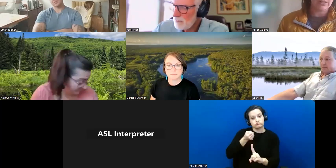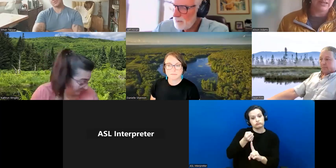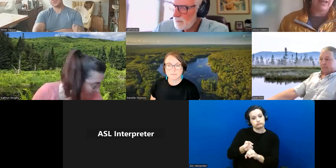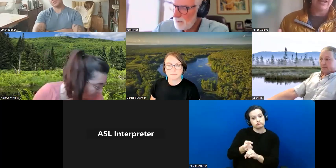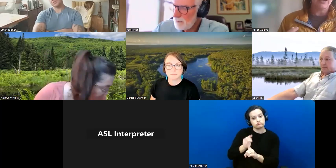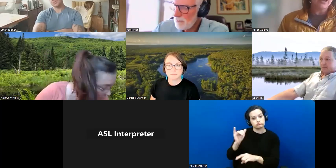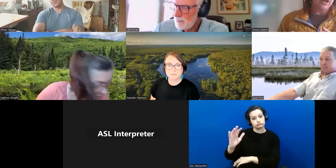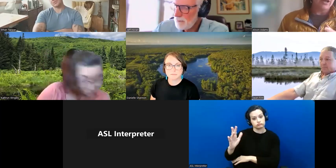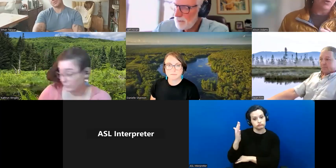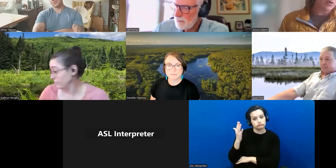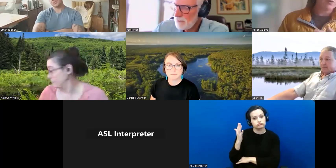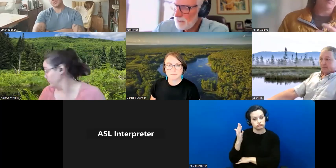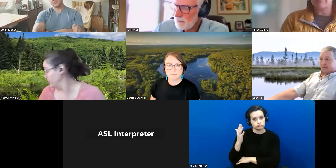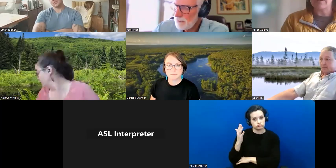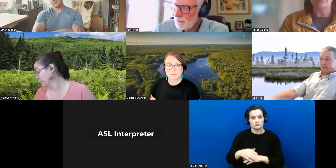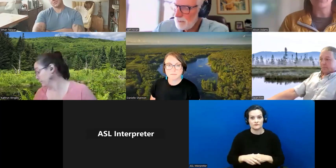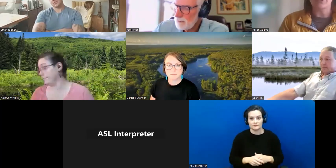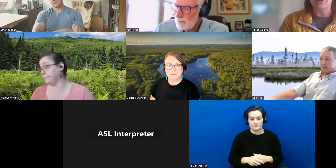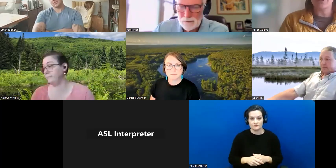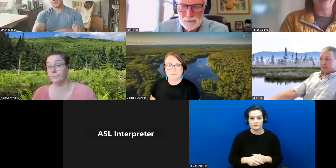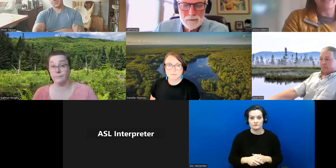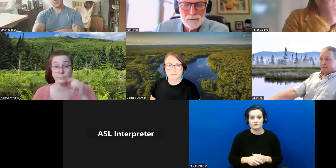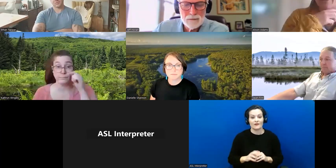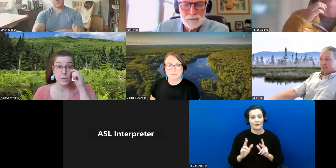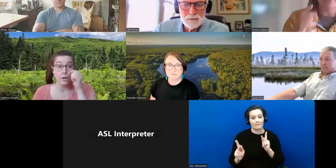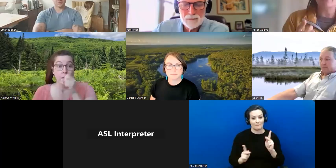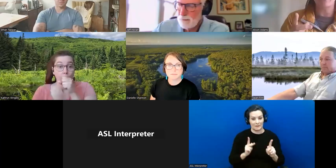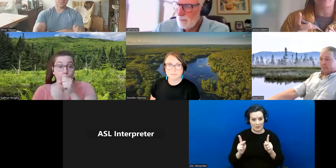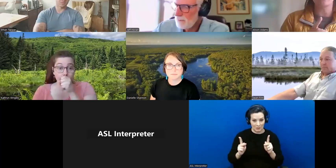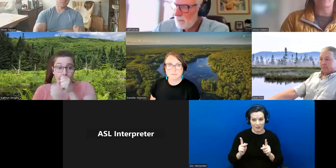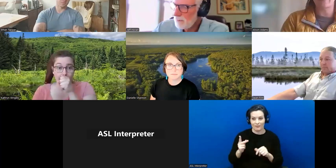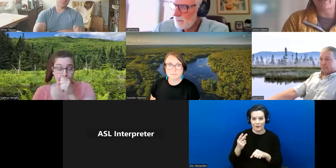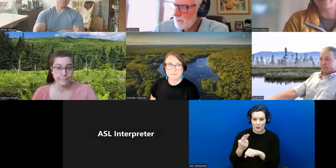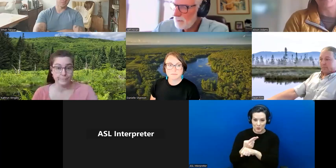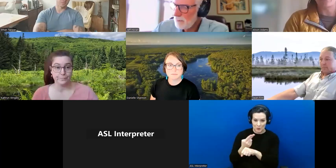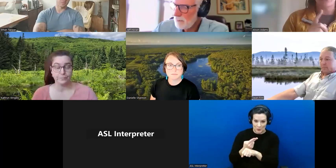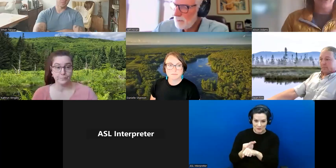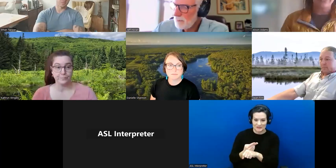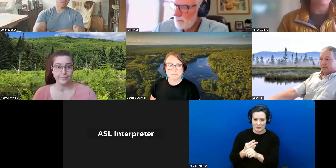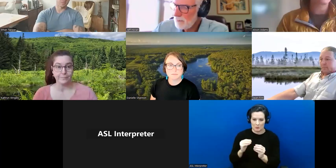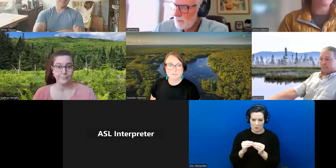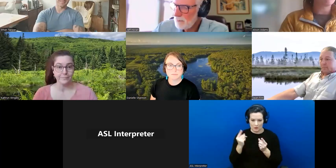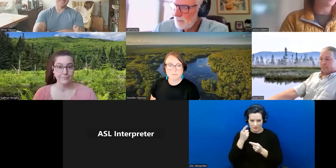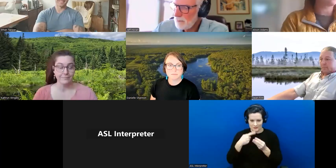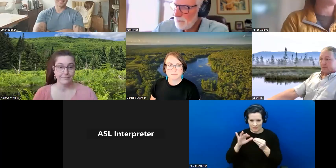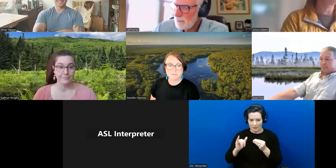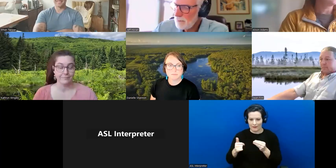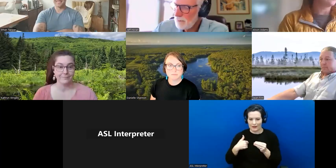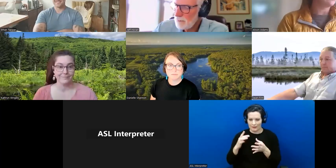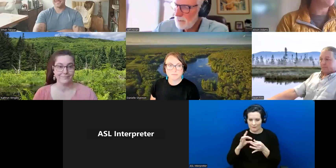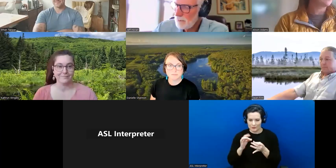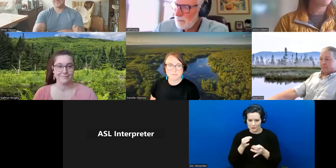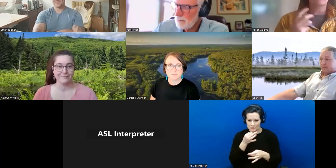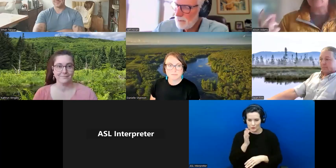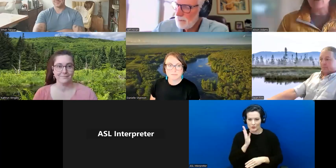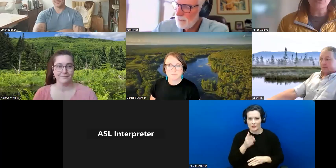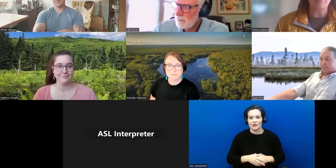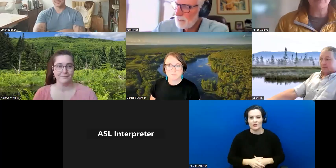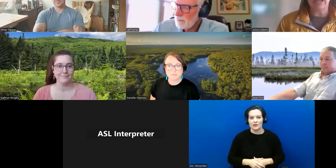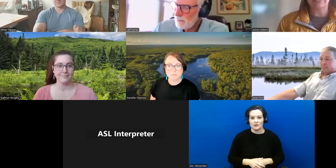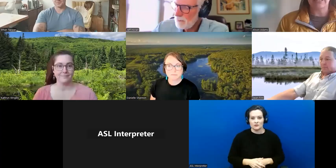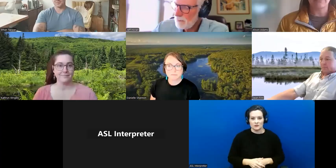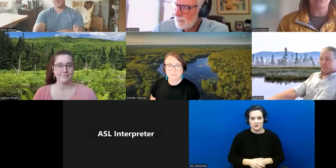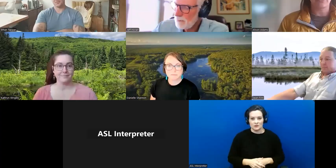those forests. And then you also bring in people using those spaces. And I have a lot of thoughts about that I'll try to mention in a moment. But that